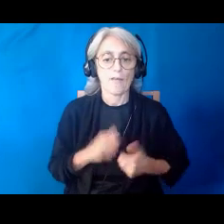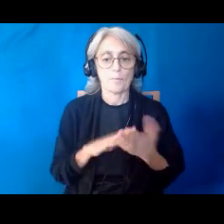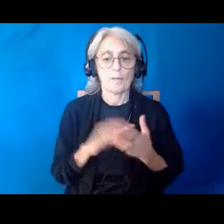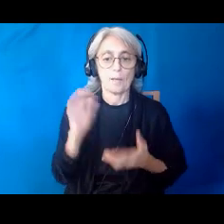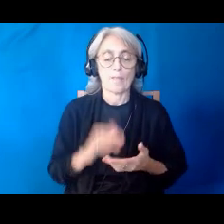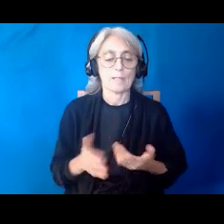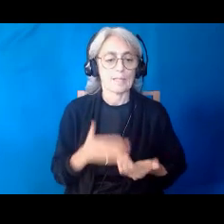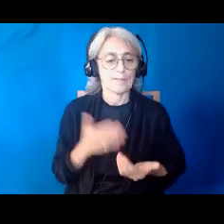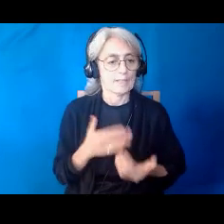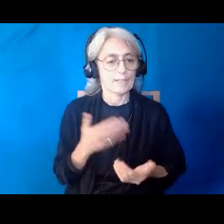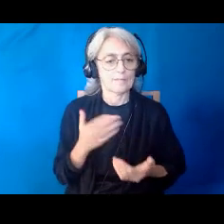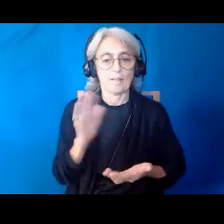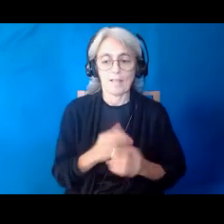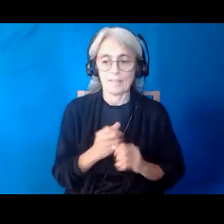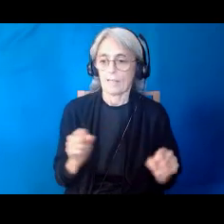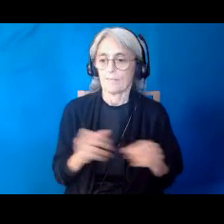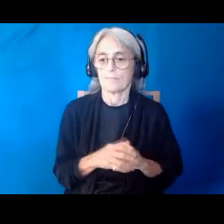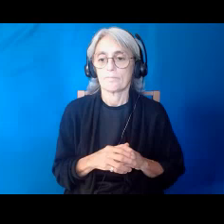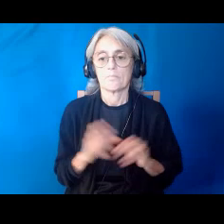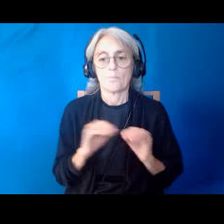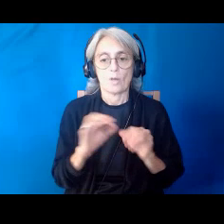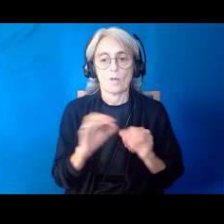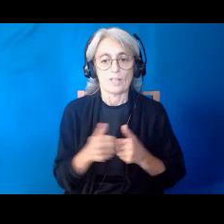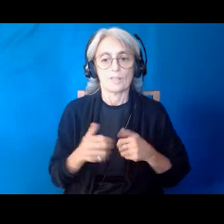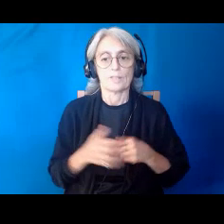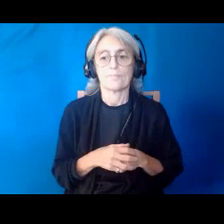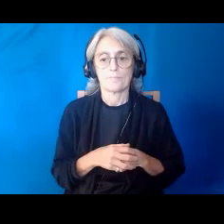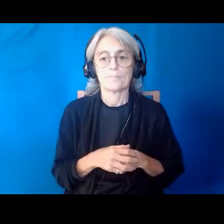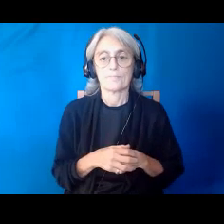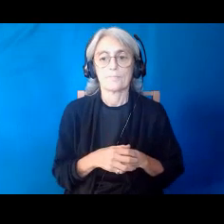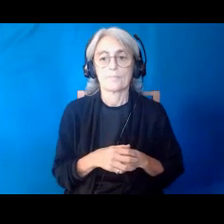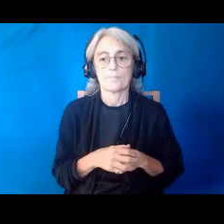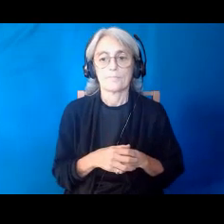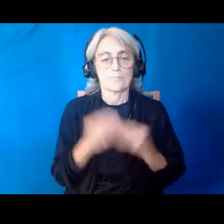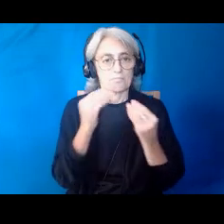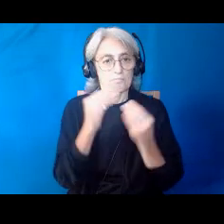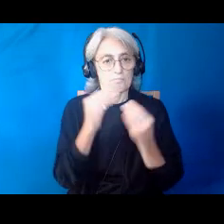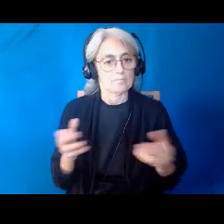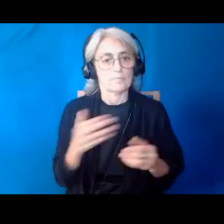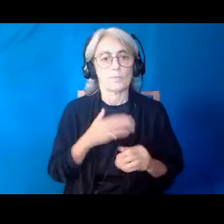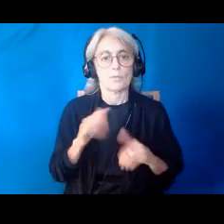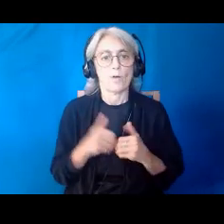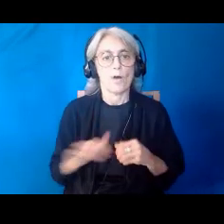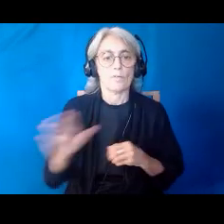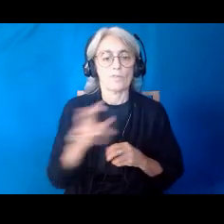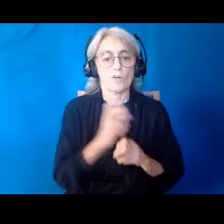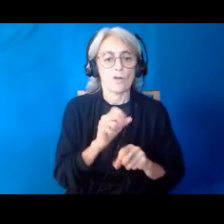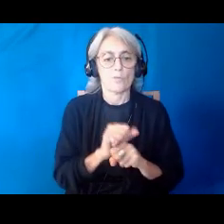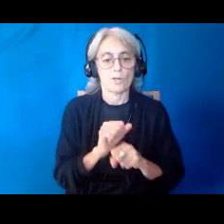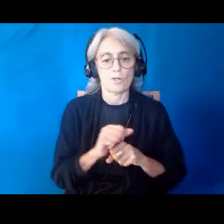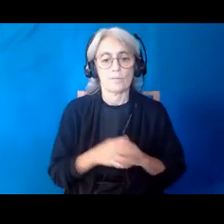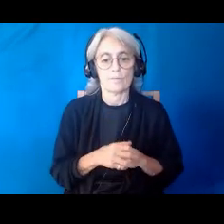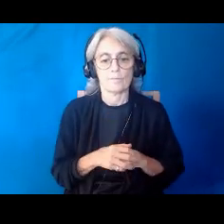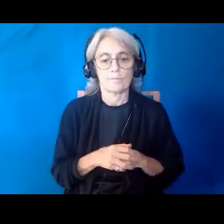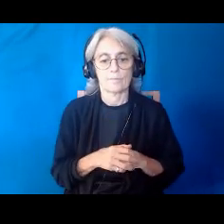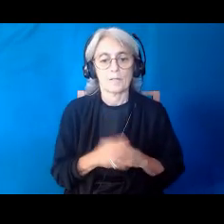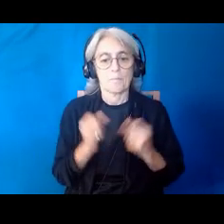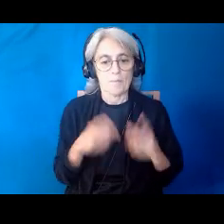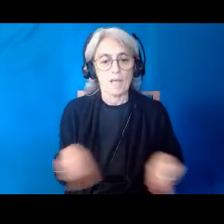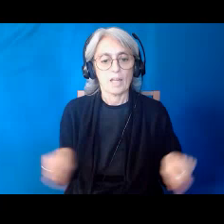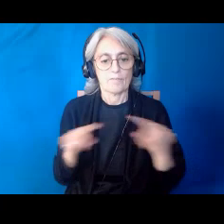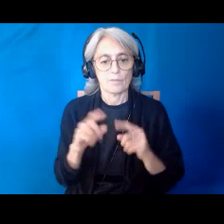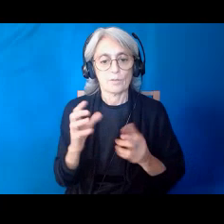and more challenging. So I want to take the time to publicly state that I appreciate all of your hard work. I know many of you spend time in